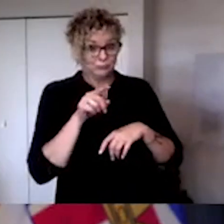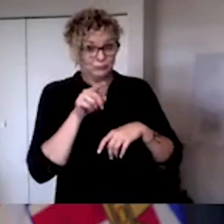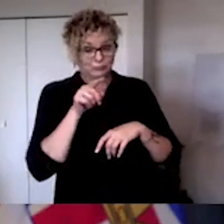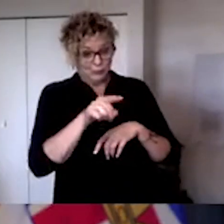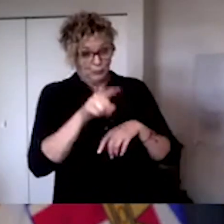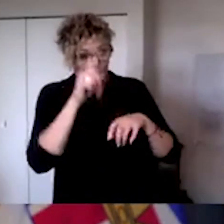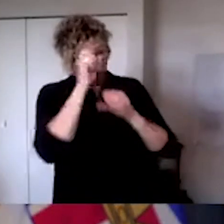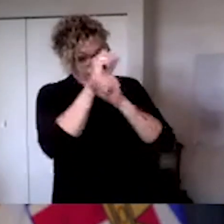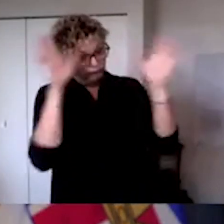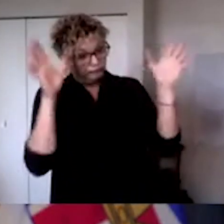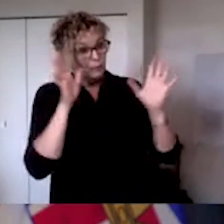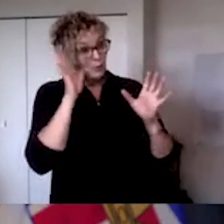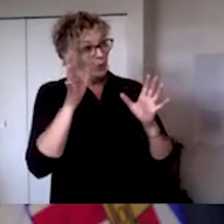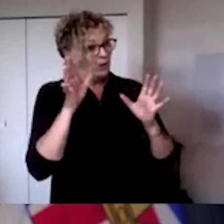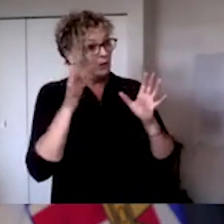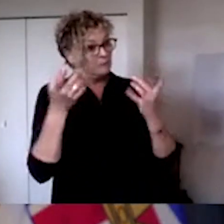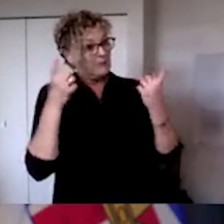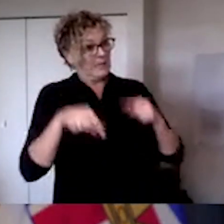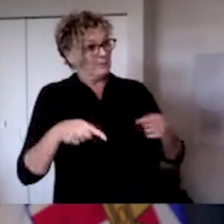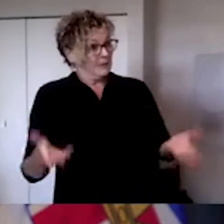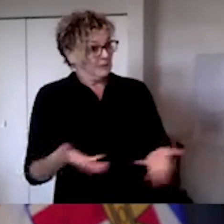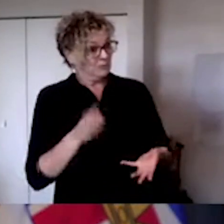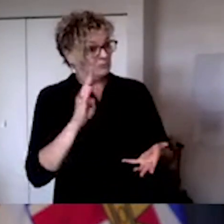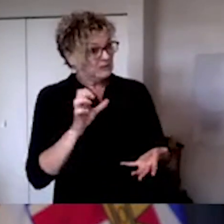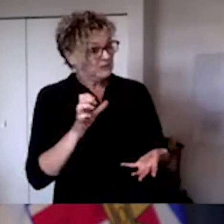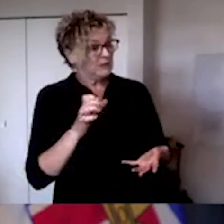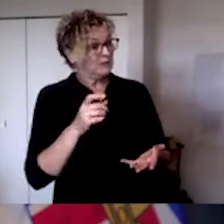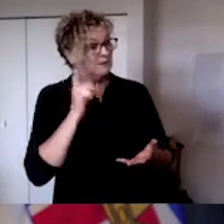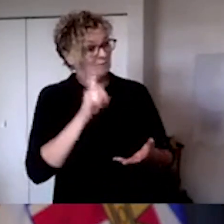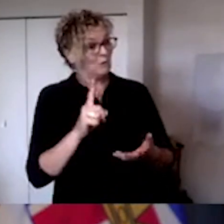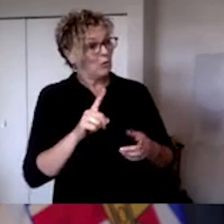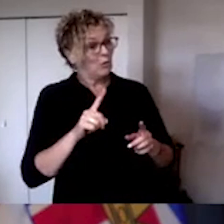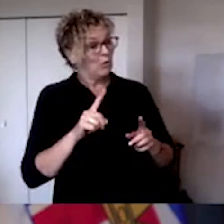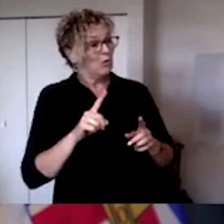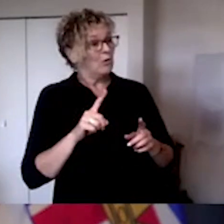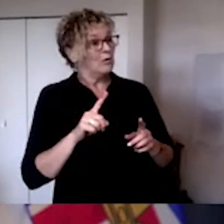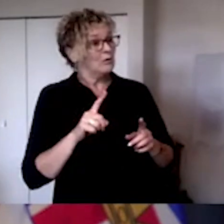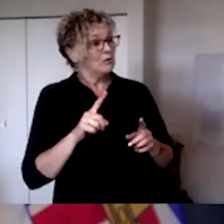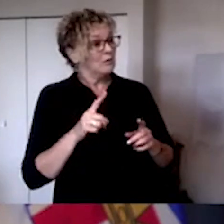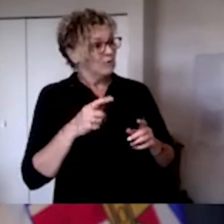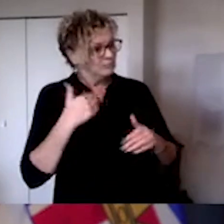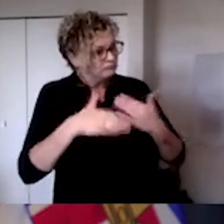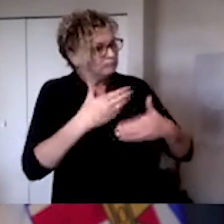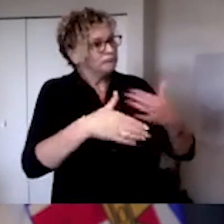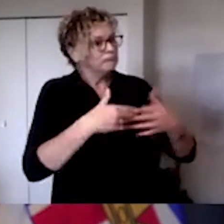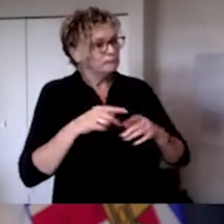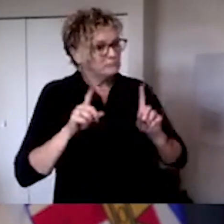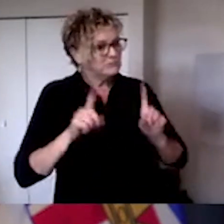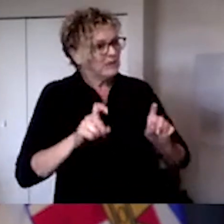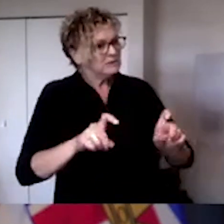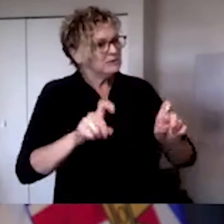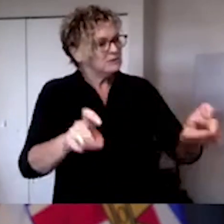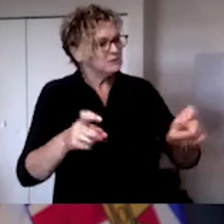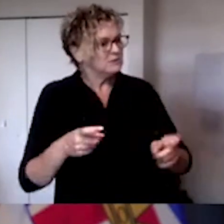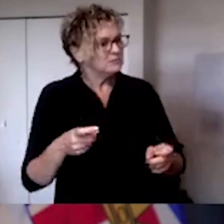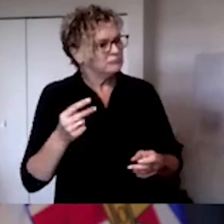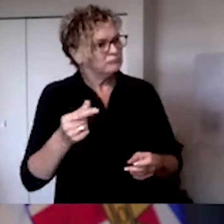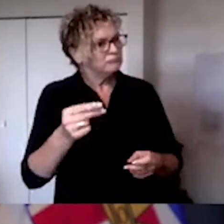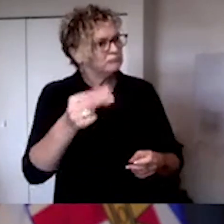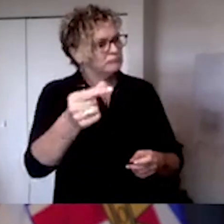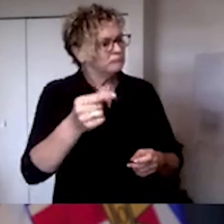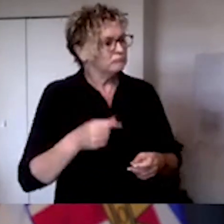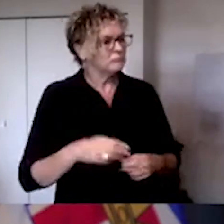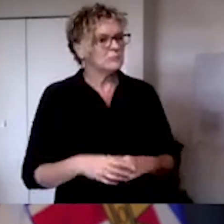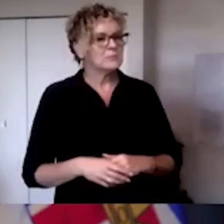Hello, Dr. Henry. Thanks for taking my question. I'd like to ask about the accessibility to COVID testing. In Ontario, they've started making